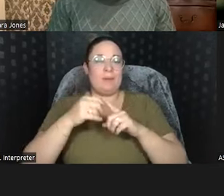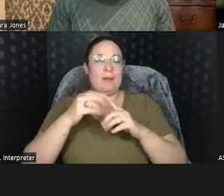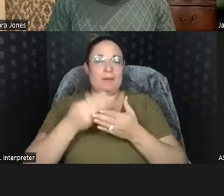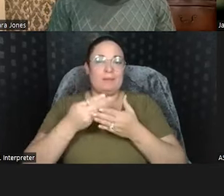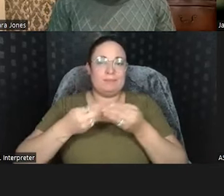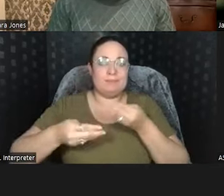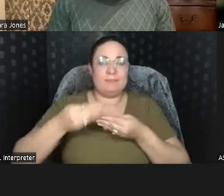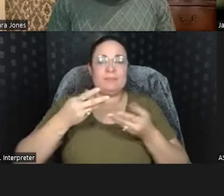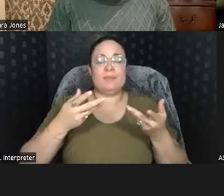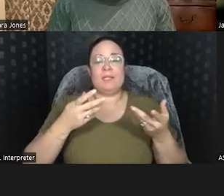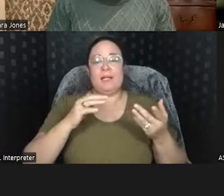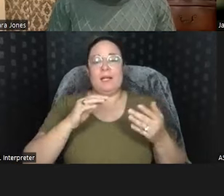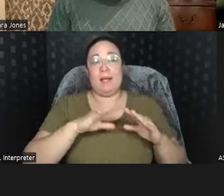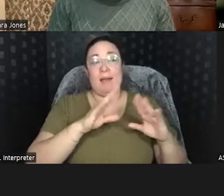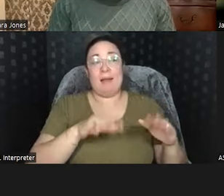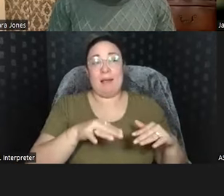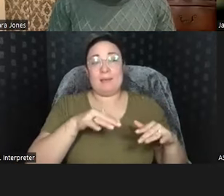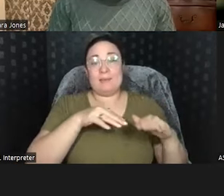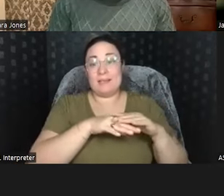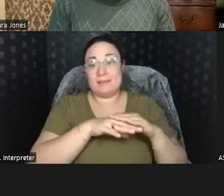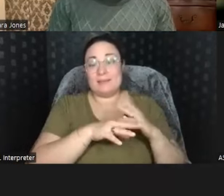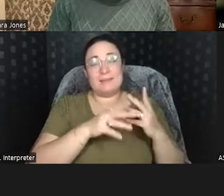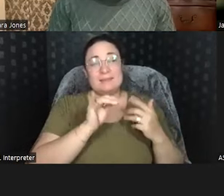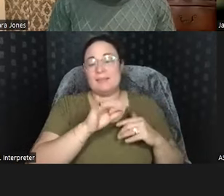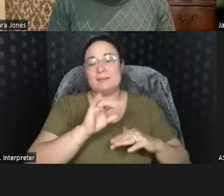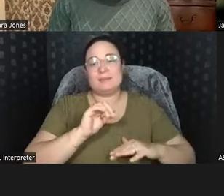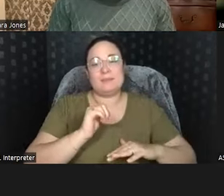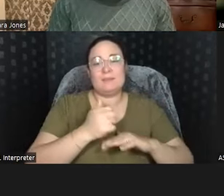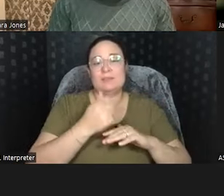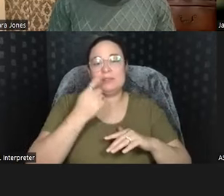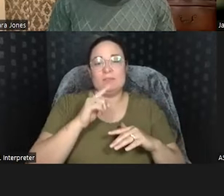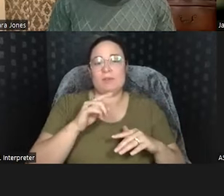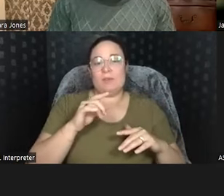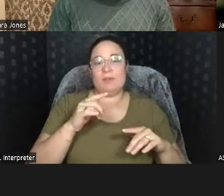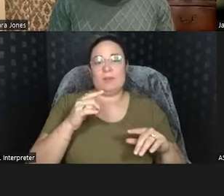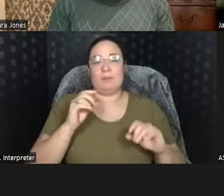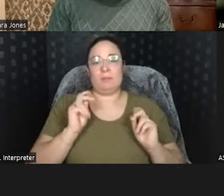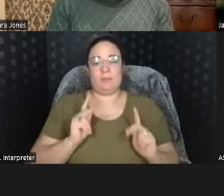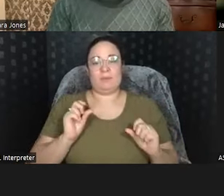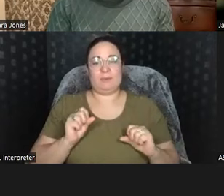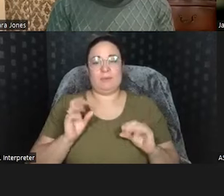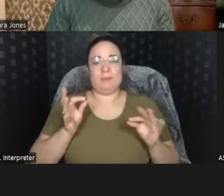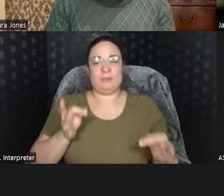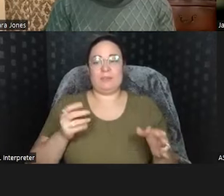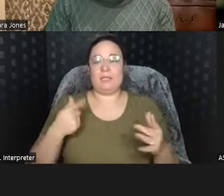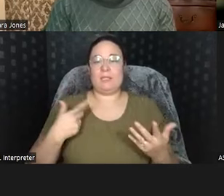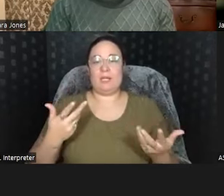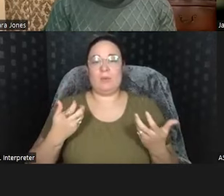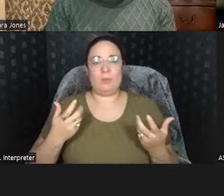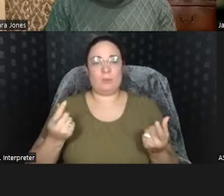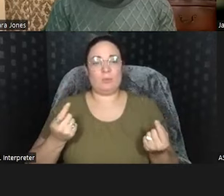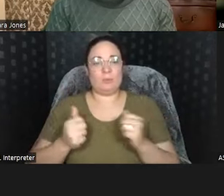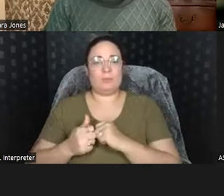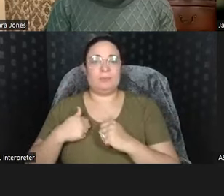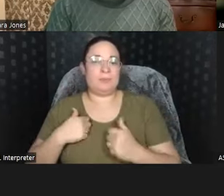know, housing is the foundation. Housing is a foundation for you to really start deciding what you want to do with your life.